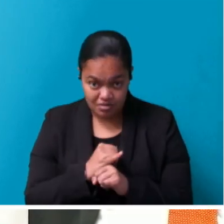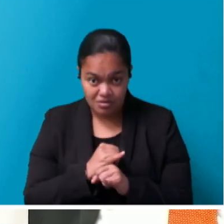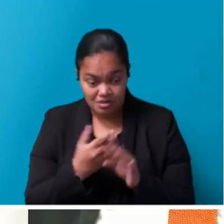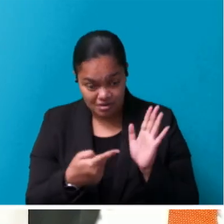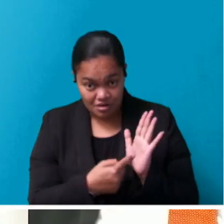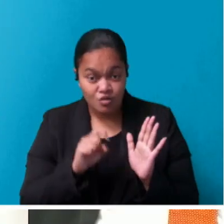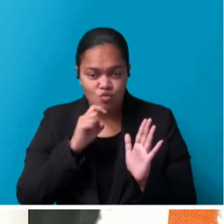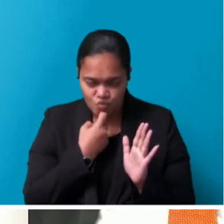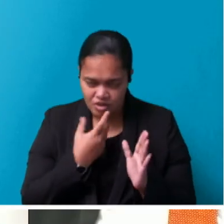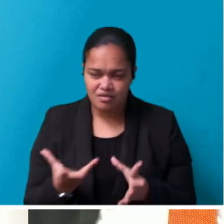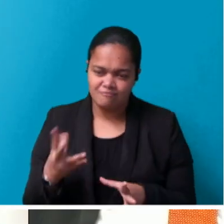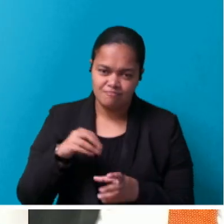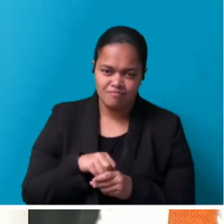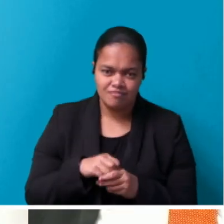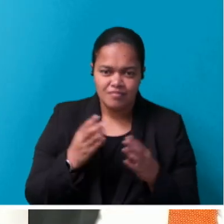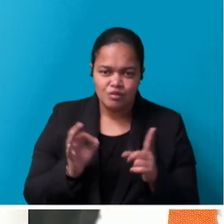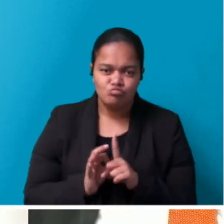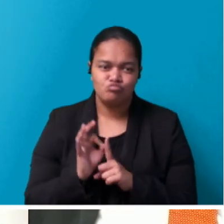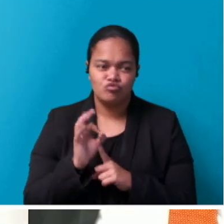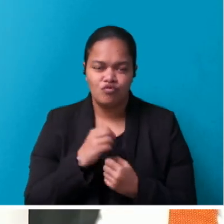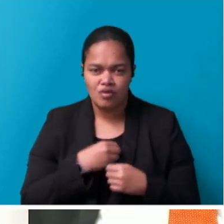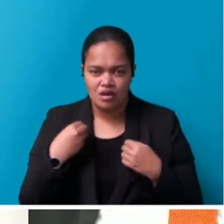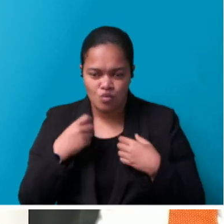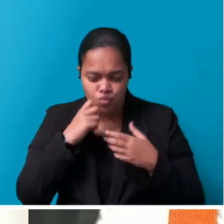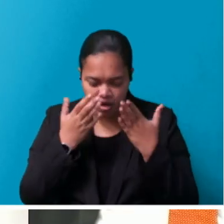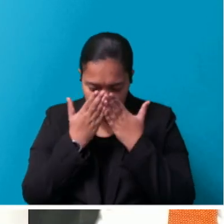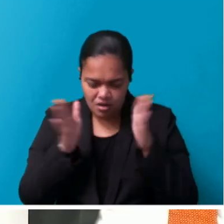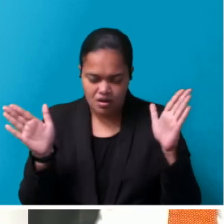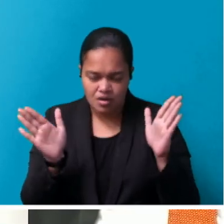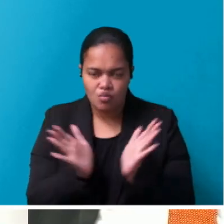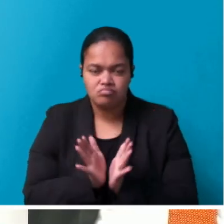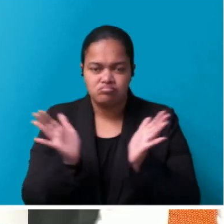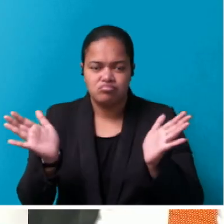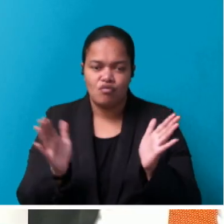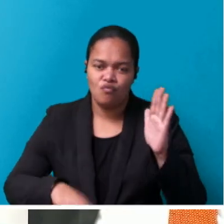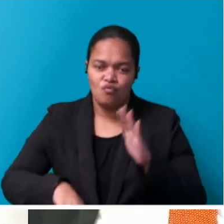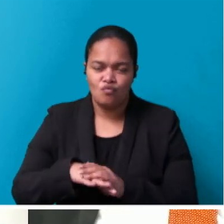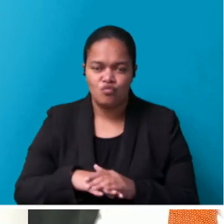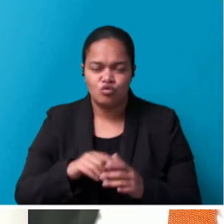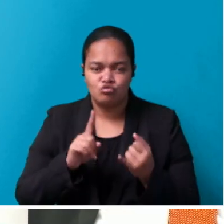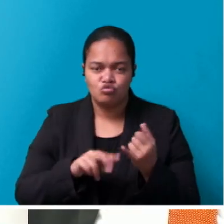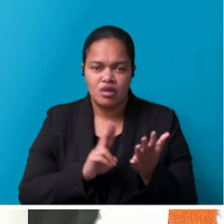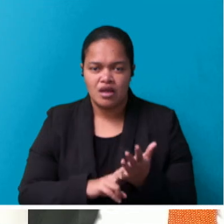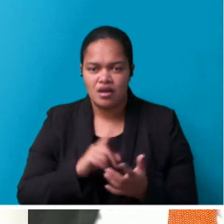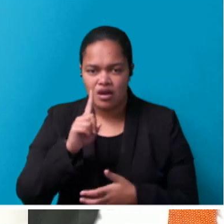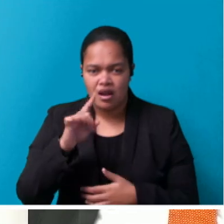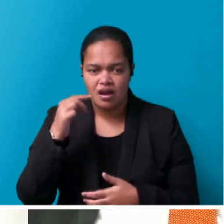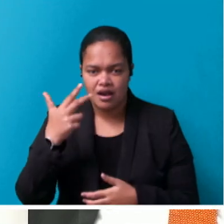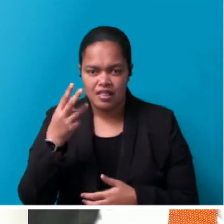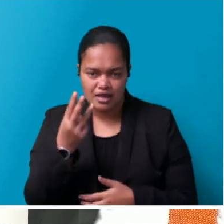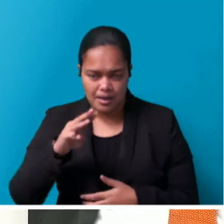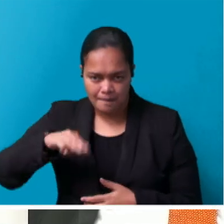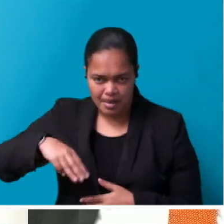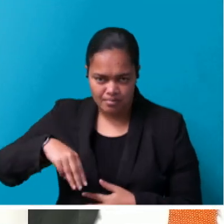criminal justice capabilities. It widens our cooperation network to the full UN 193 members who are planning